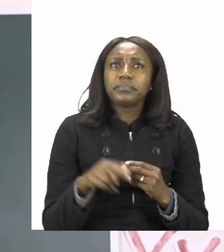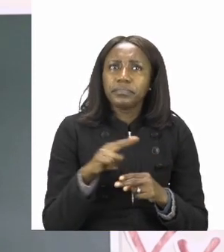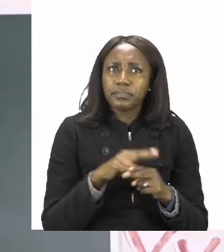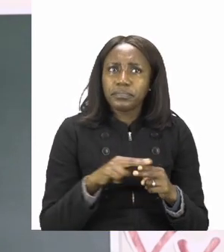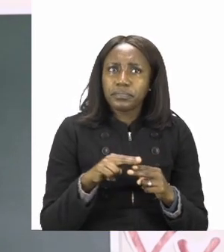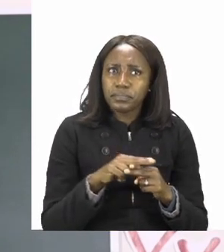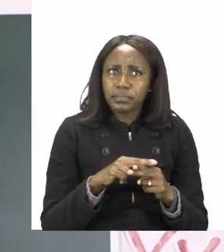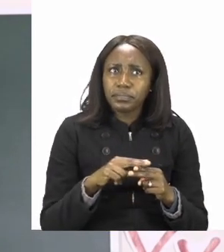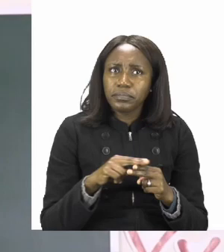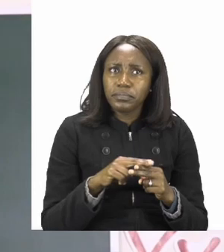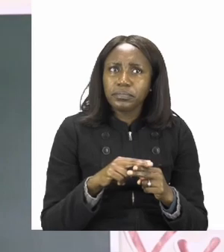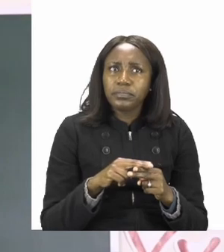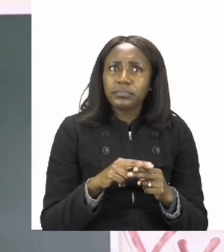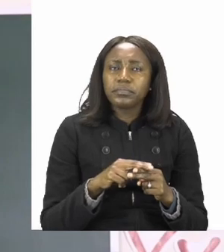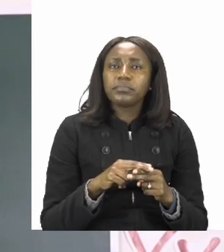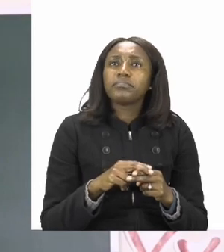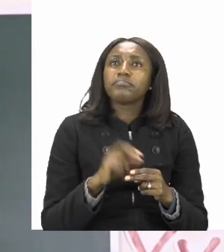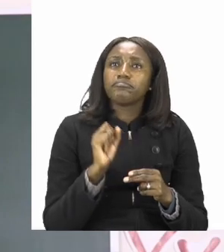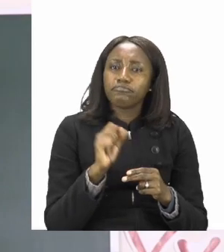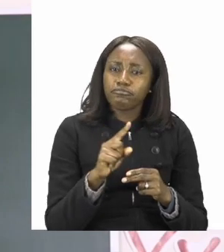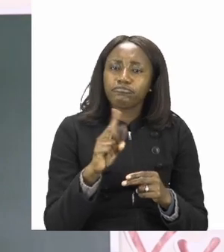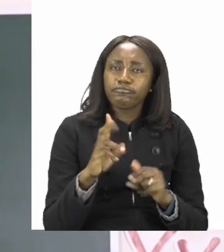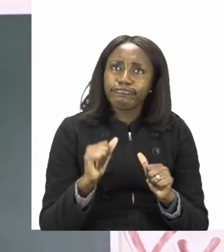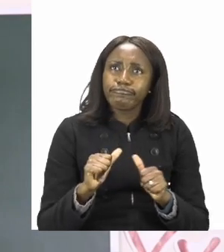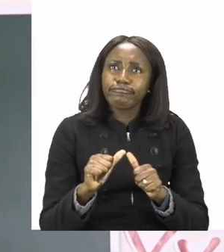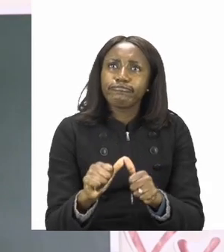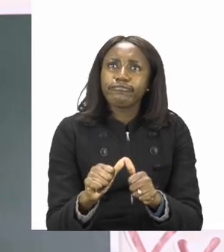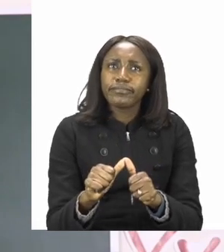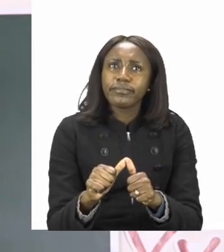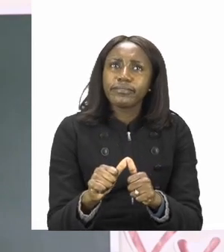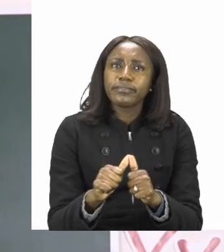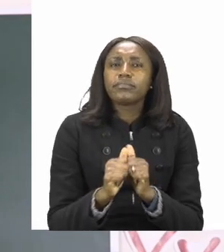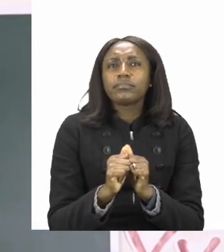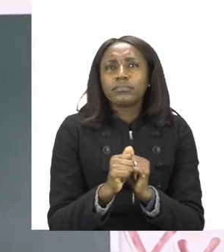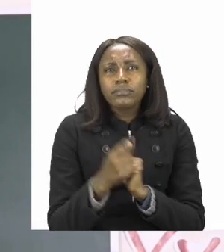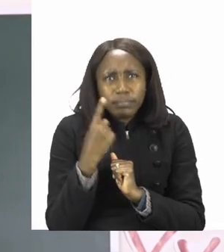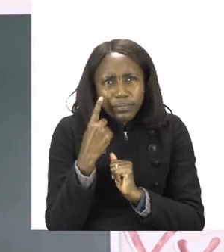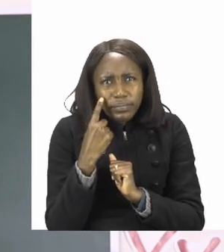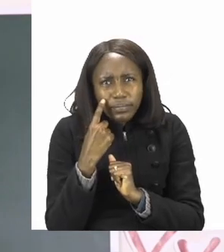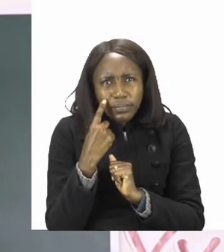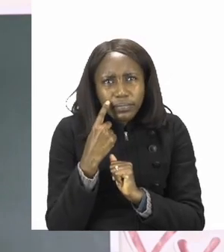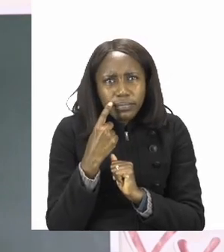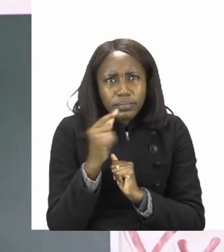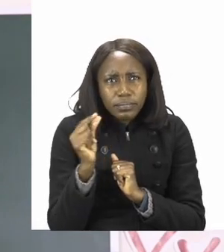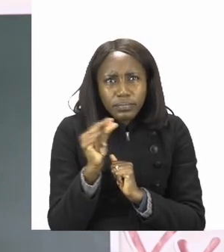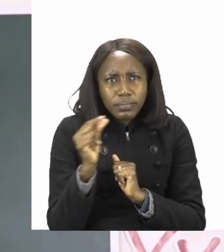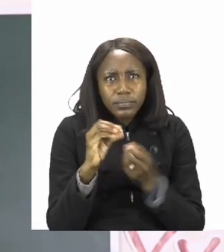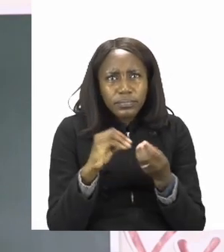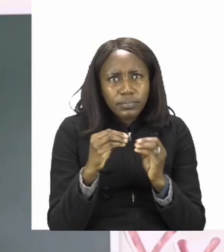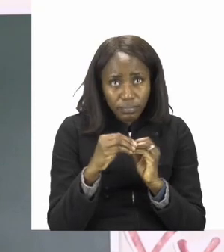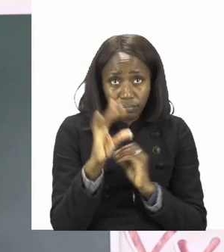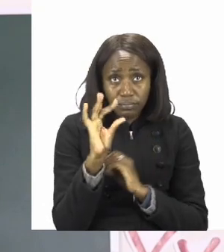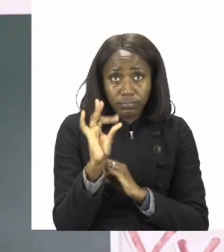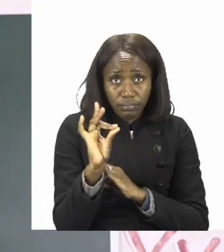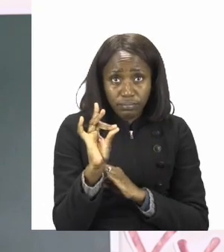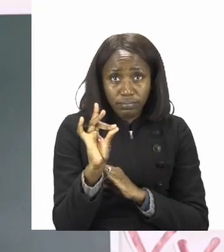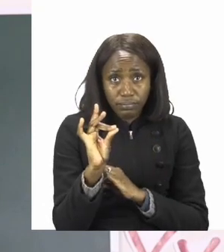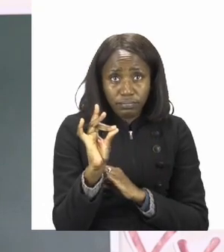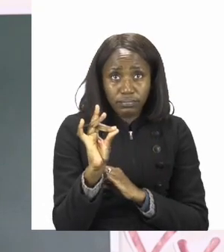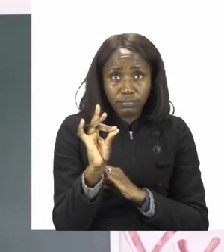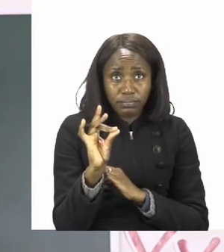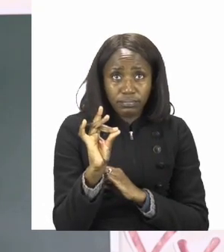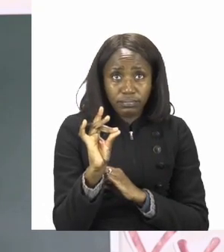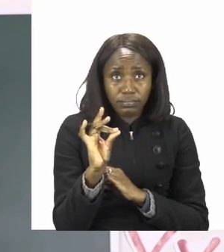of counting on. So we look for the small number first. The small number here